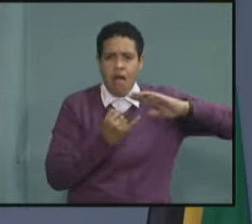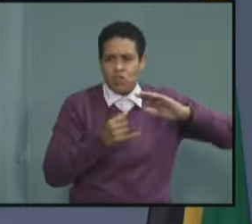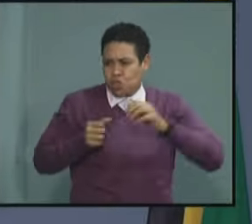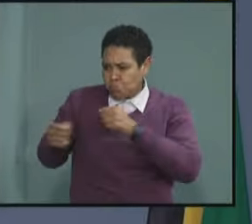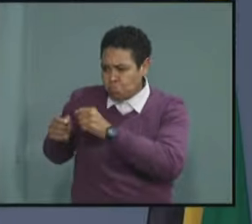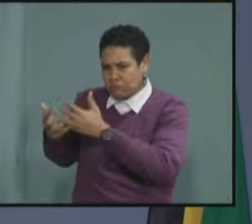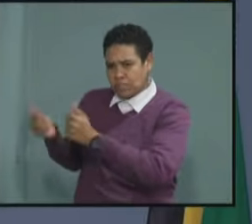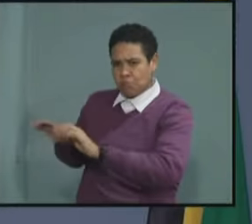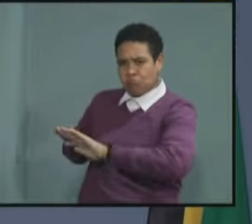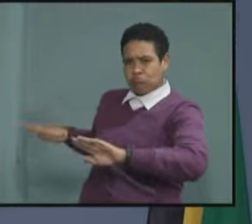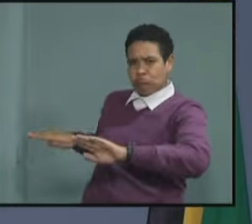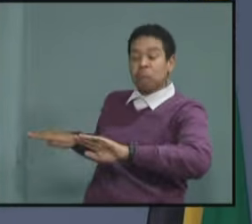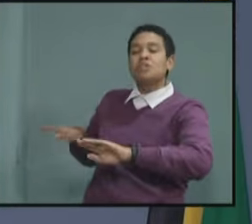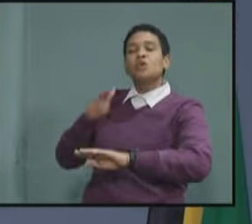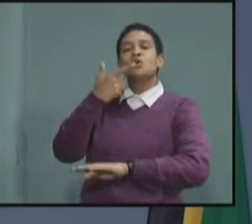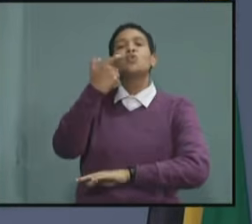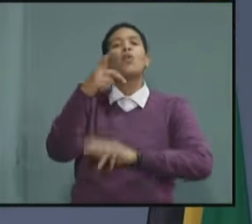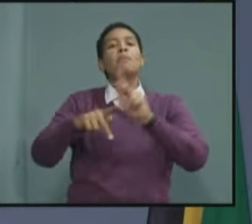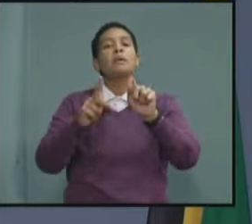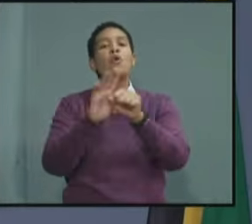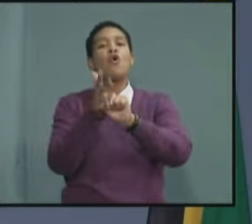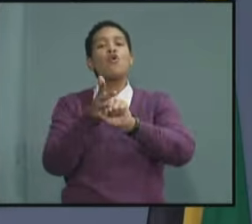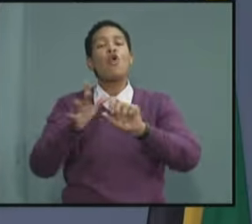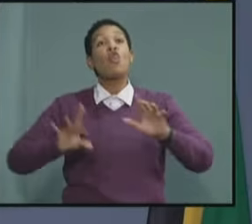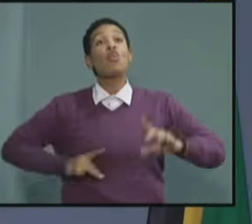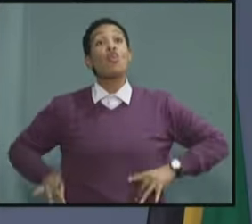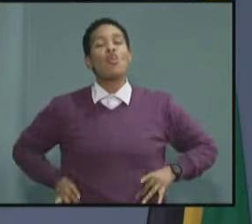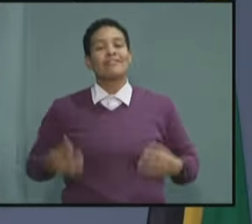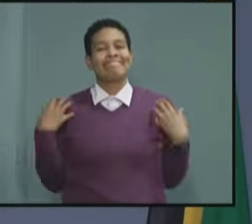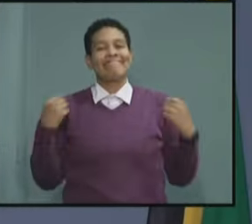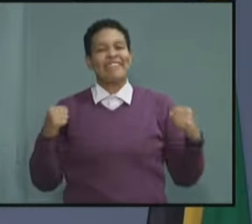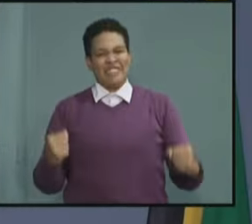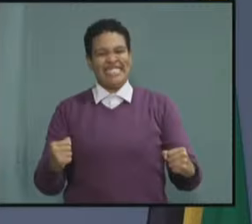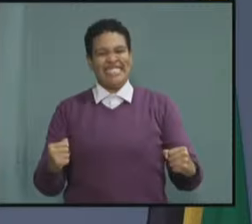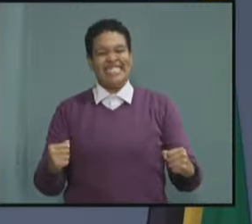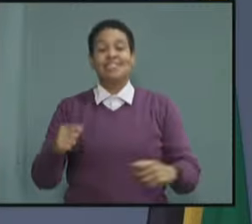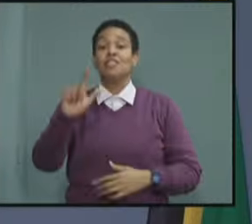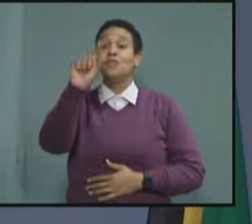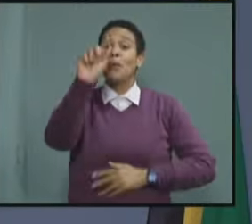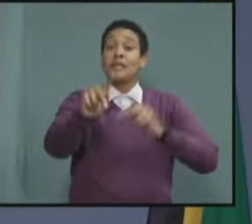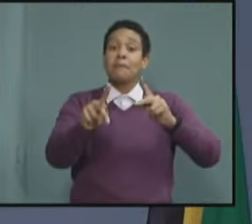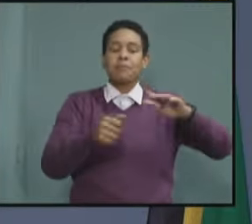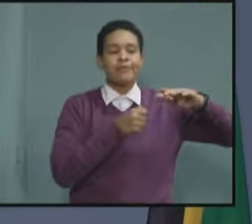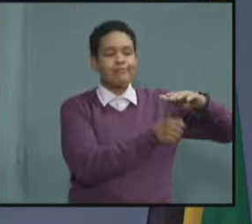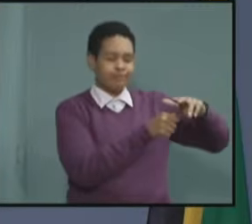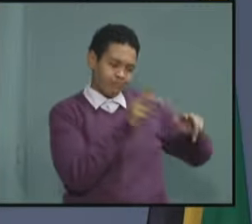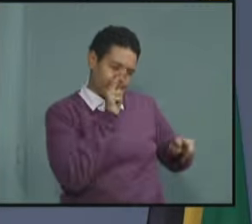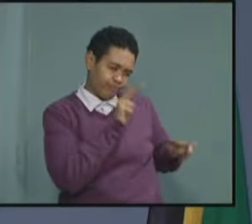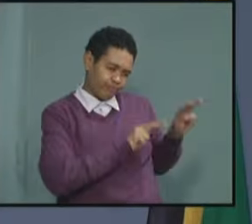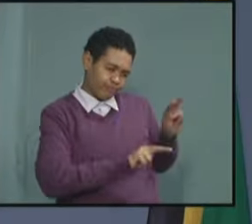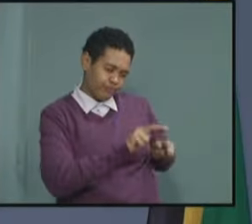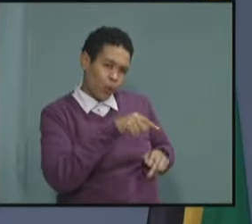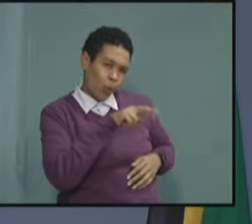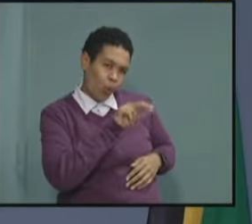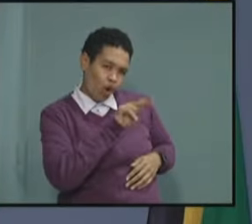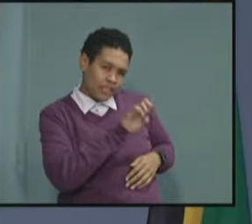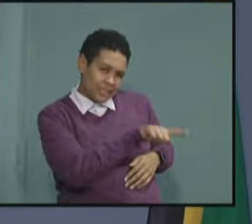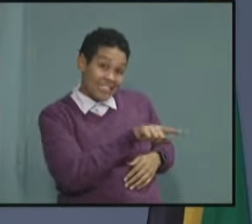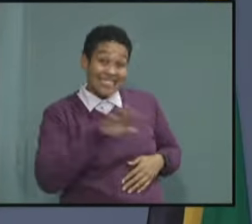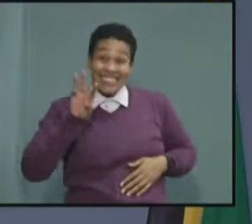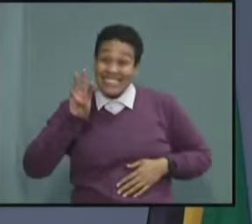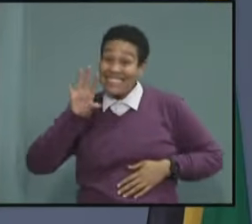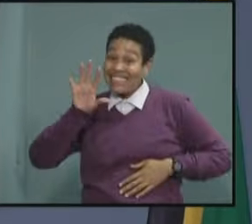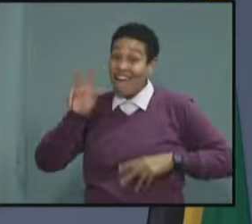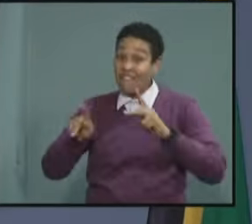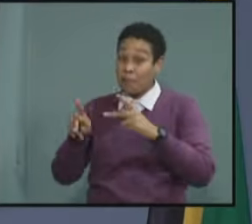recovered from COVID-19, 20 persons are in quarantine, and 65 persons are